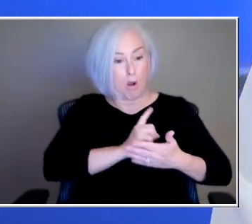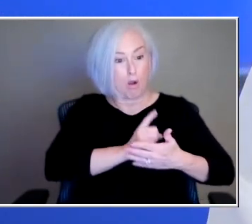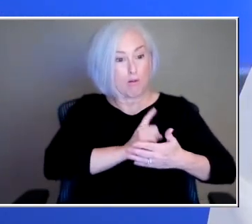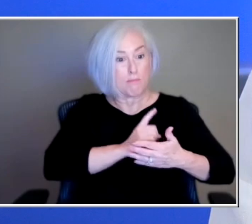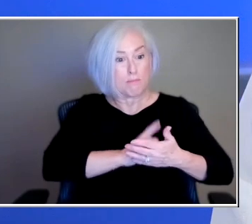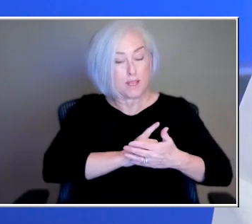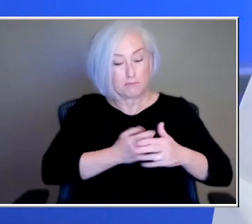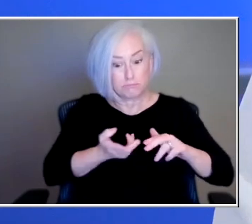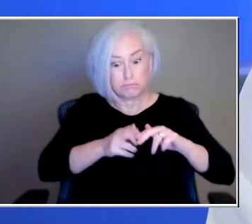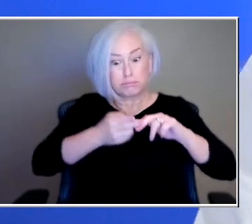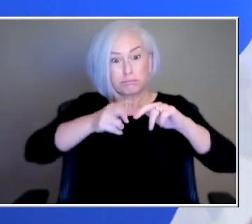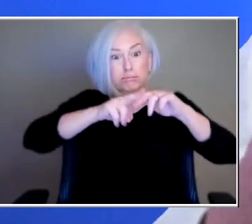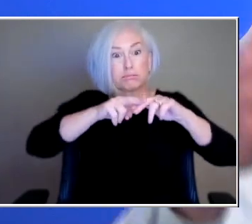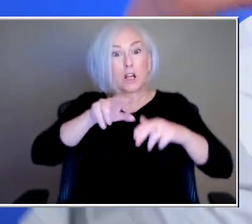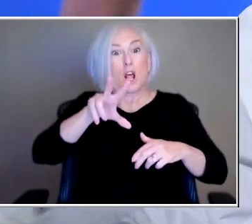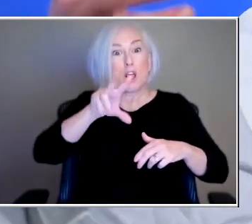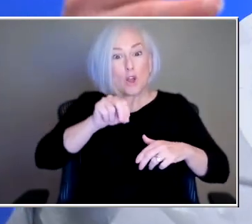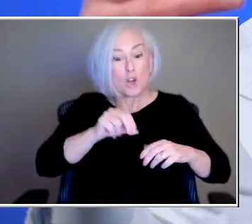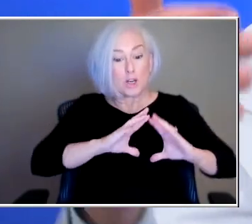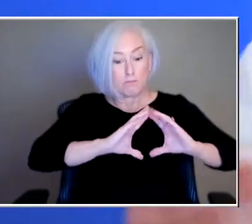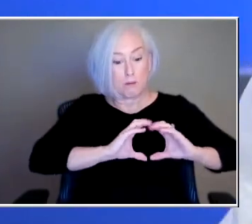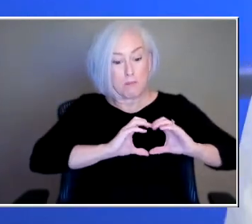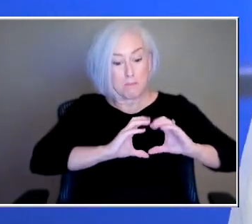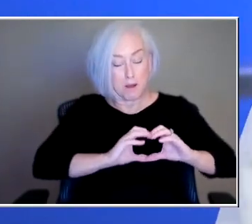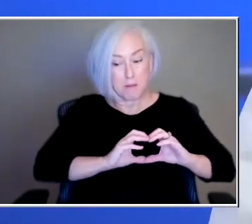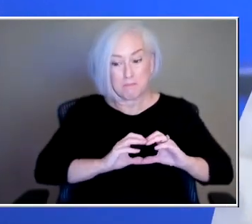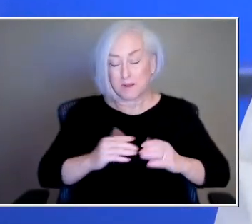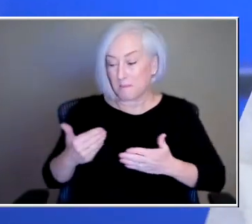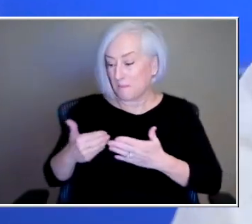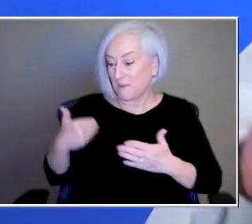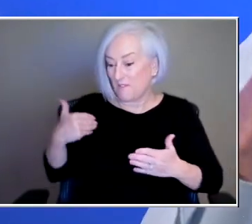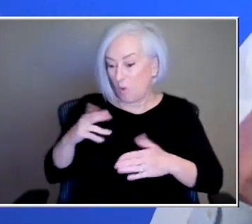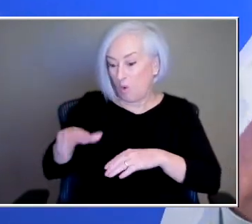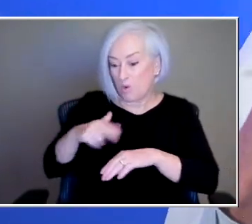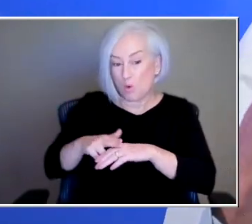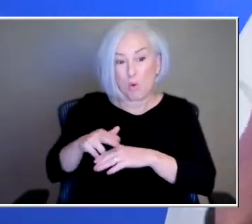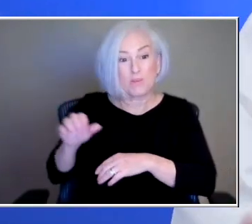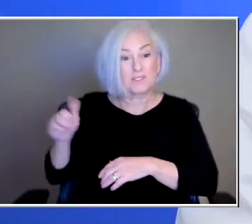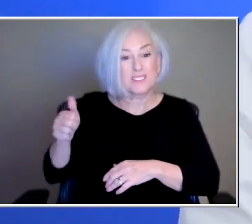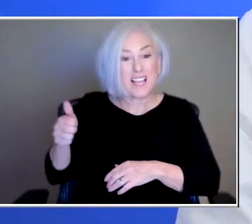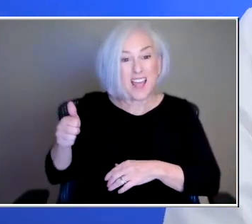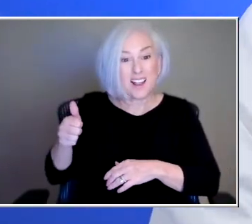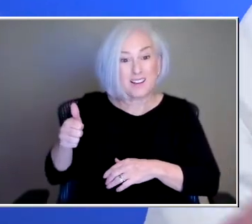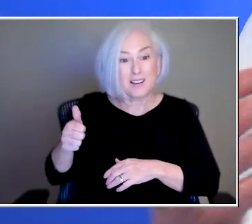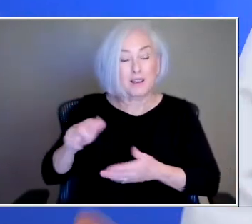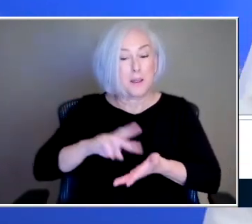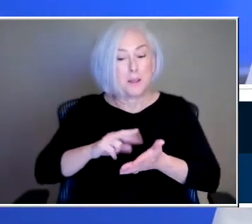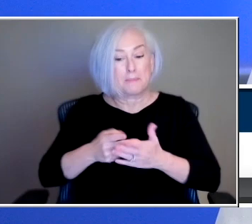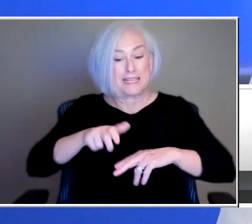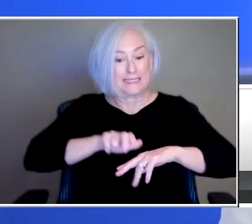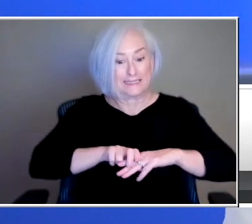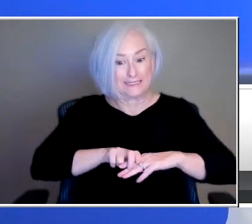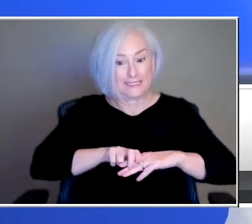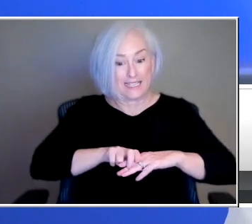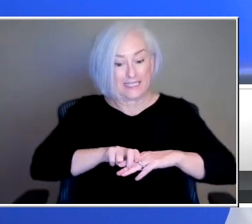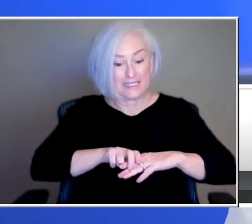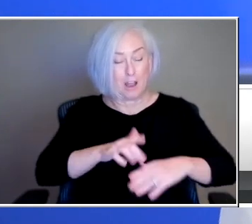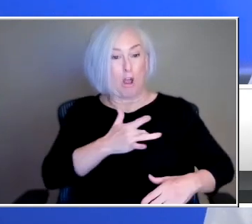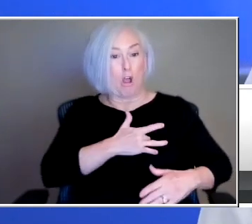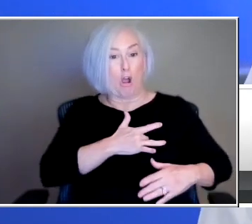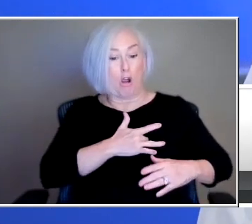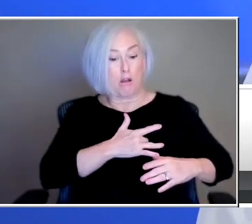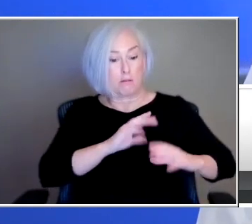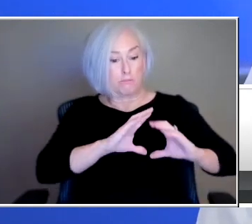see it much higher than that, so 50, 60 beats higher. So patients go from a seated where their heart rate's 70, they stand up, their heart rate's